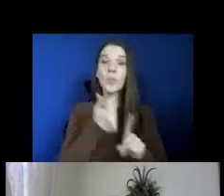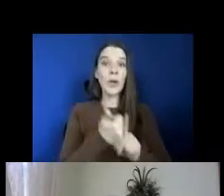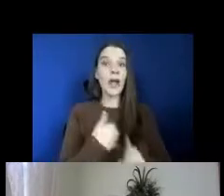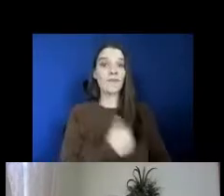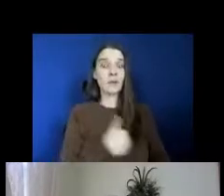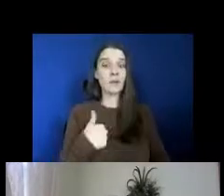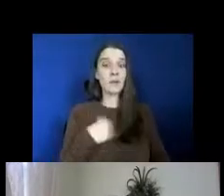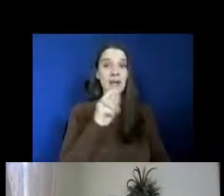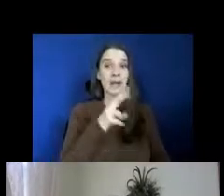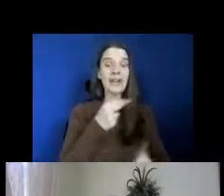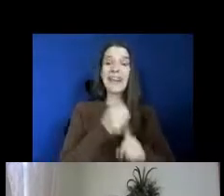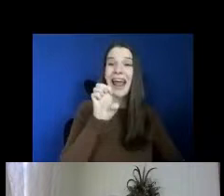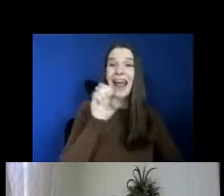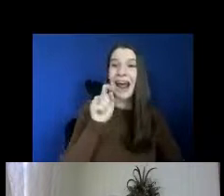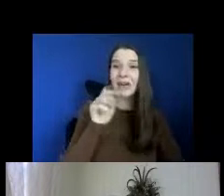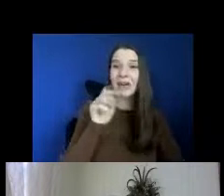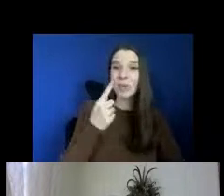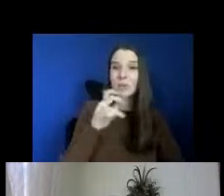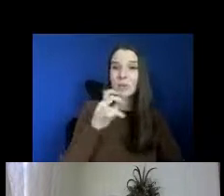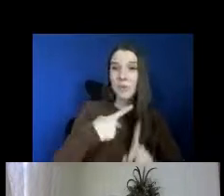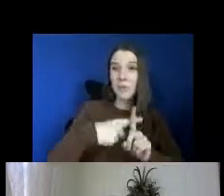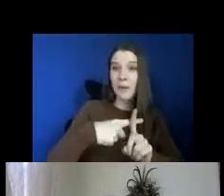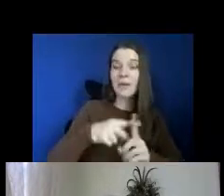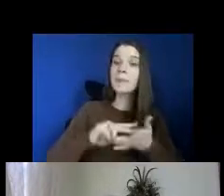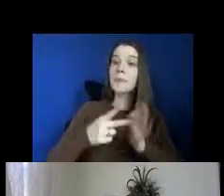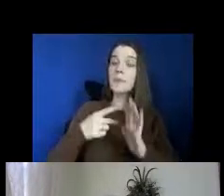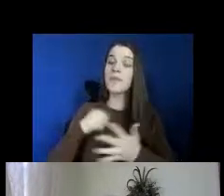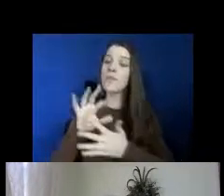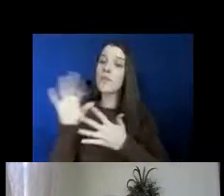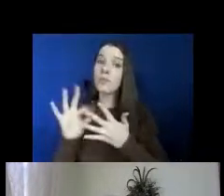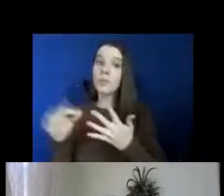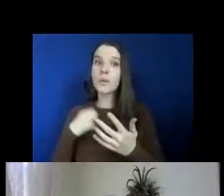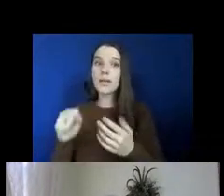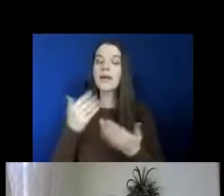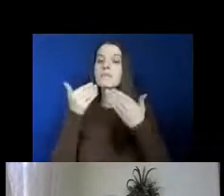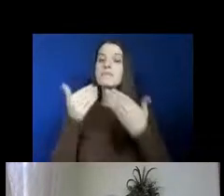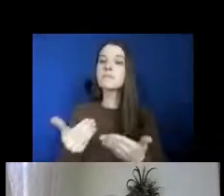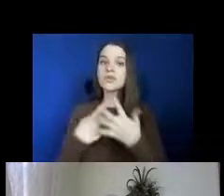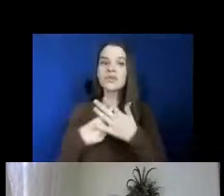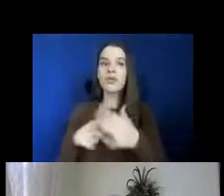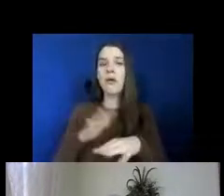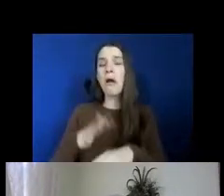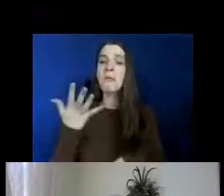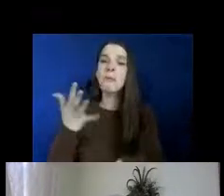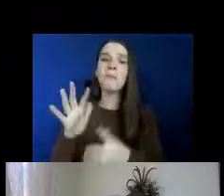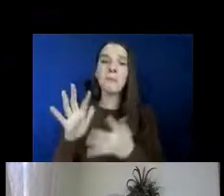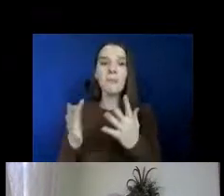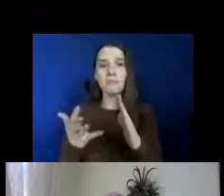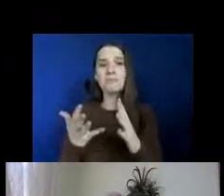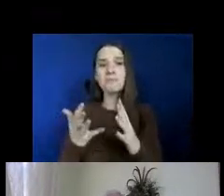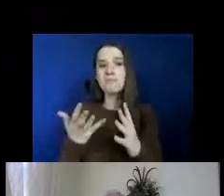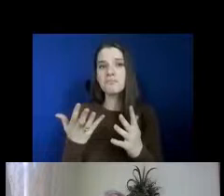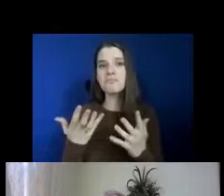it's estrogen positive, we have the option of placing them on a relatively